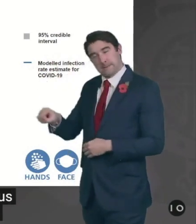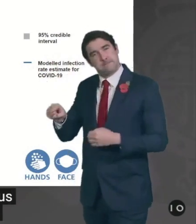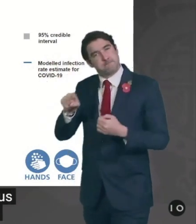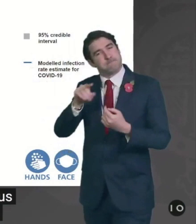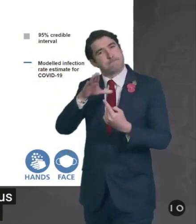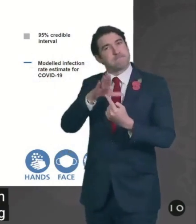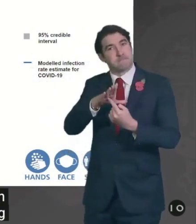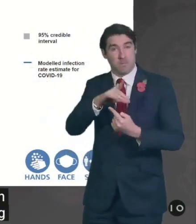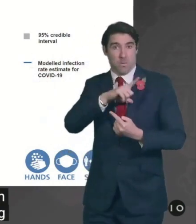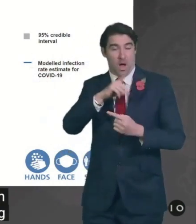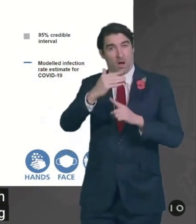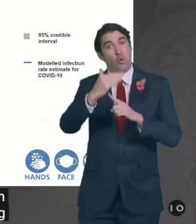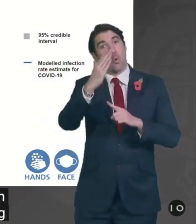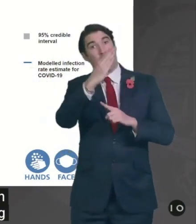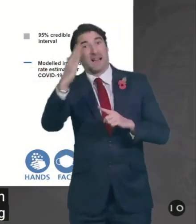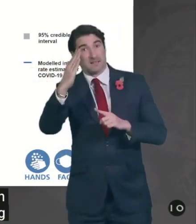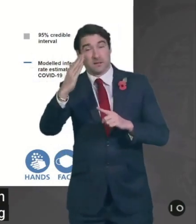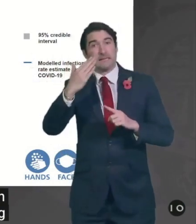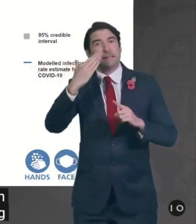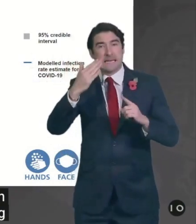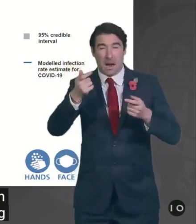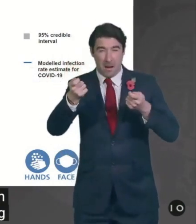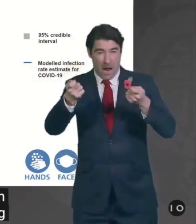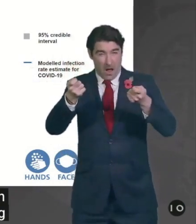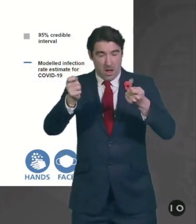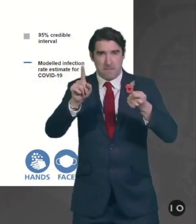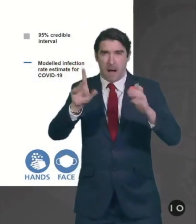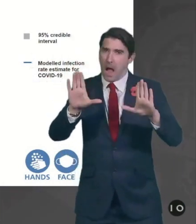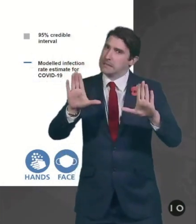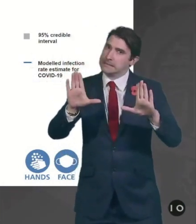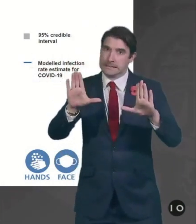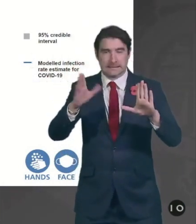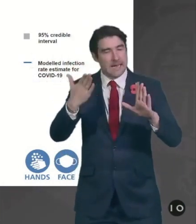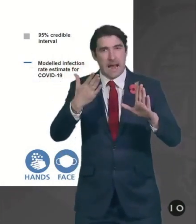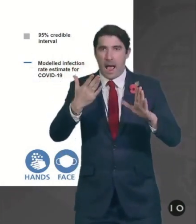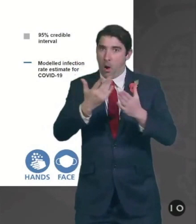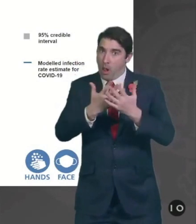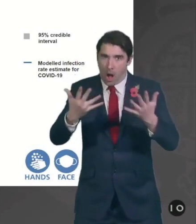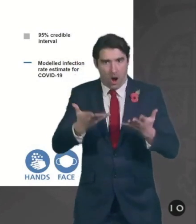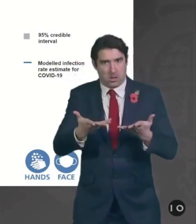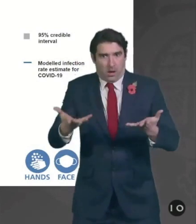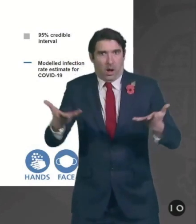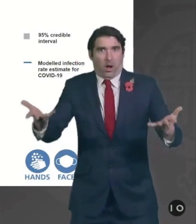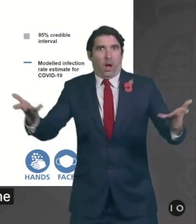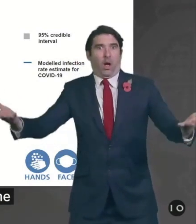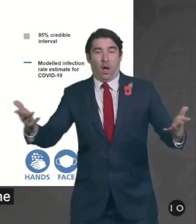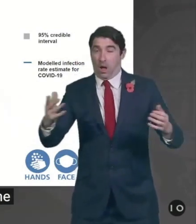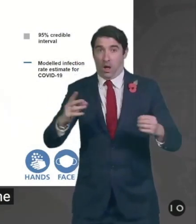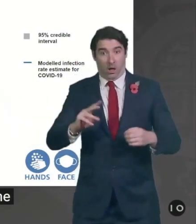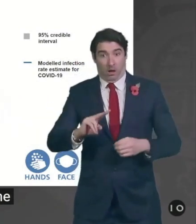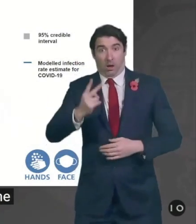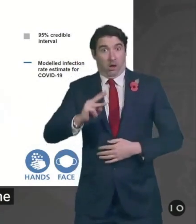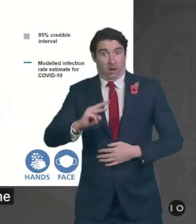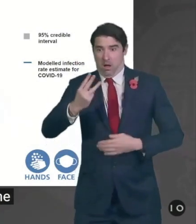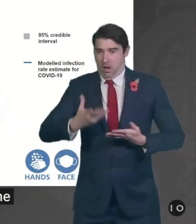if things went wrong, the margin of error is very, very small. We have very little headroom, even in the one area where there is some flattening at the